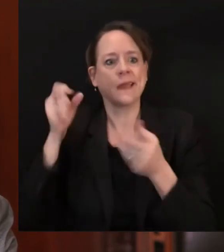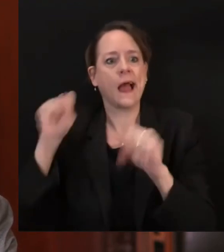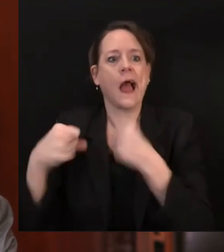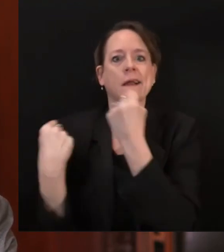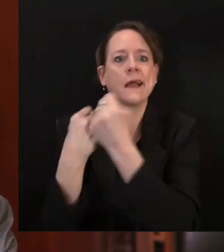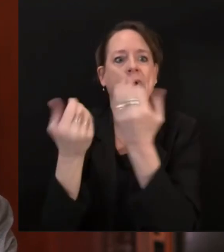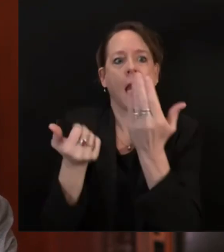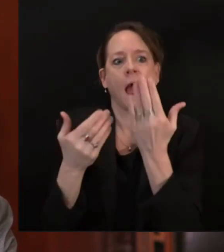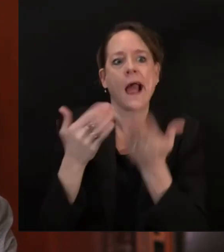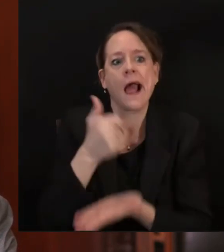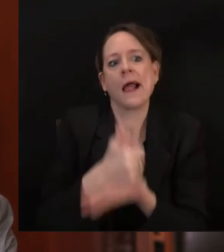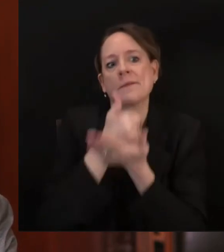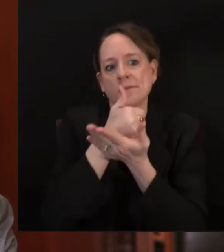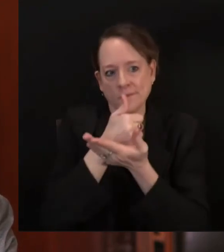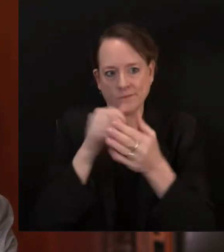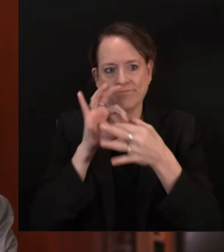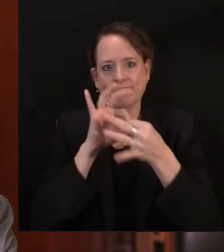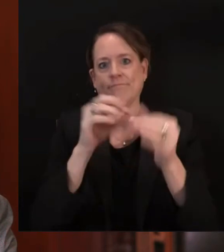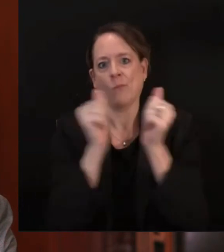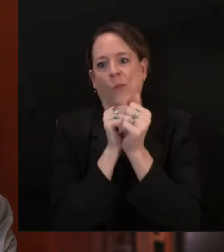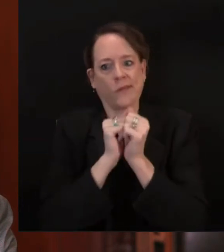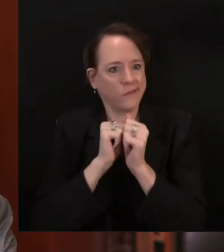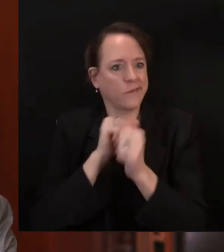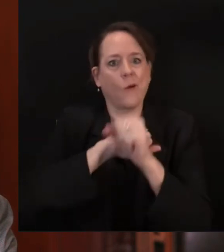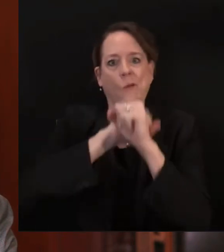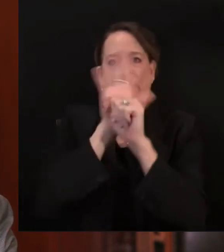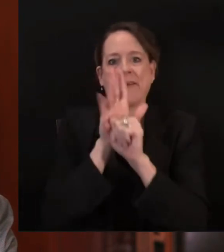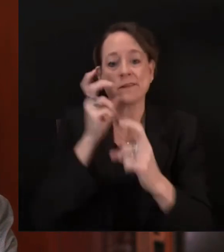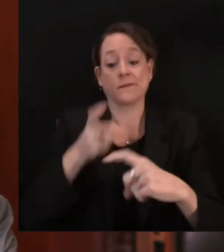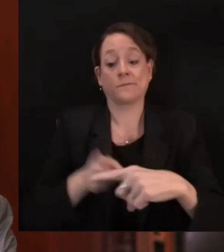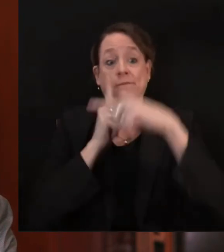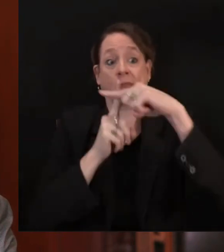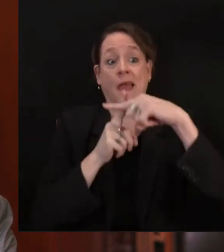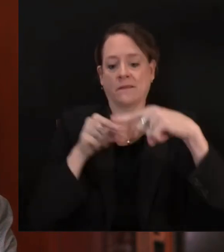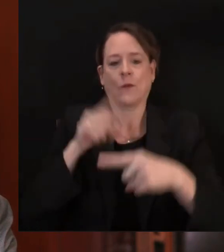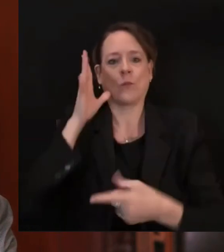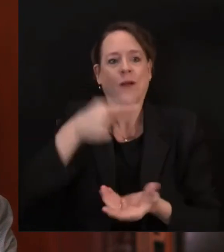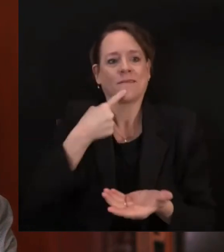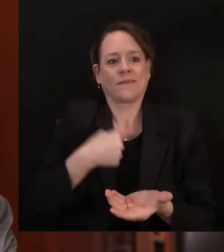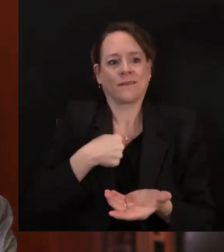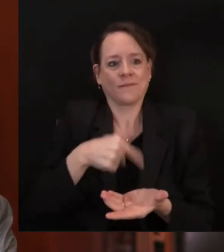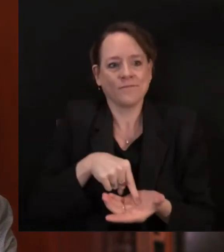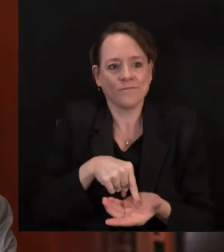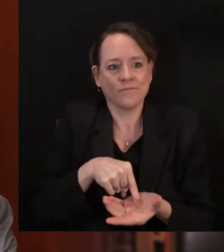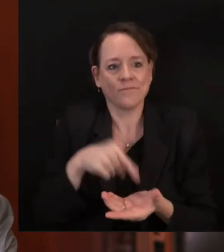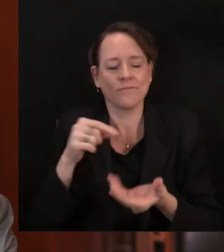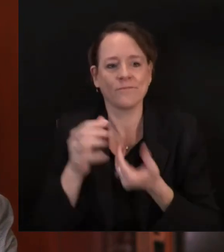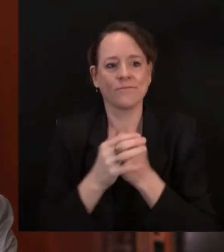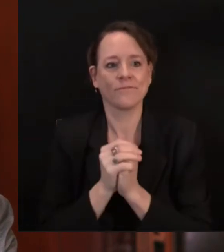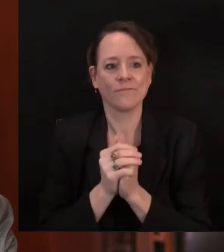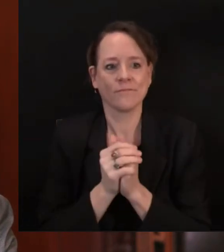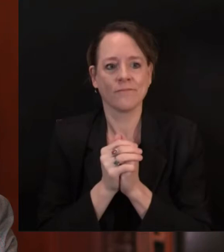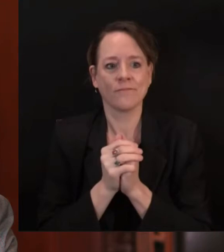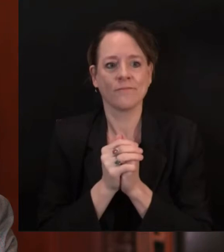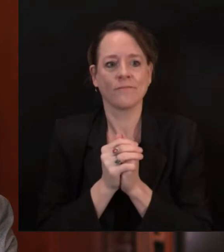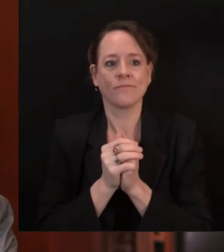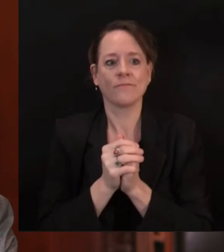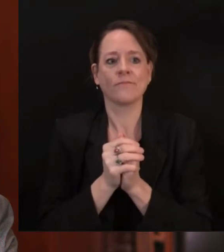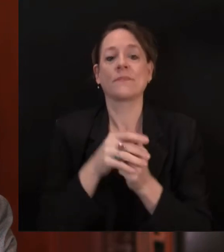for COVID-19. The app uses Bluetooth technology to anonymously share Bluetooth signals with other